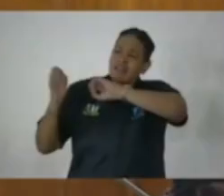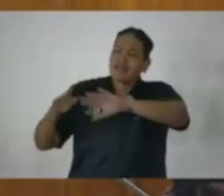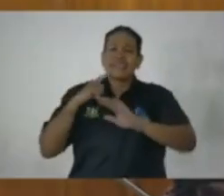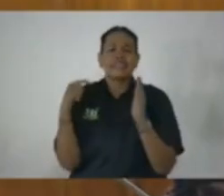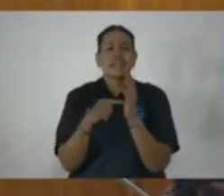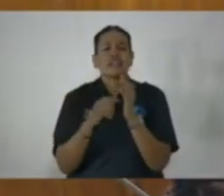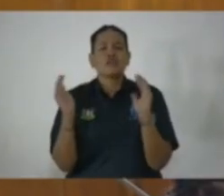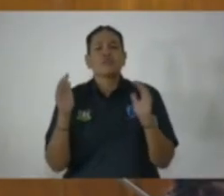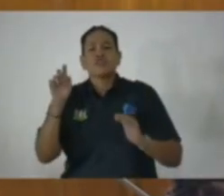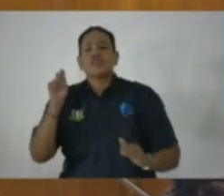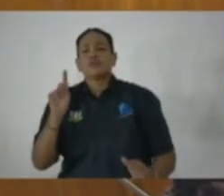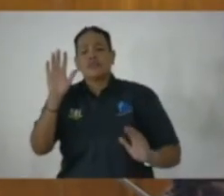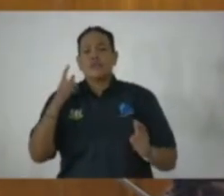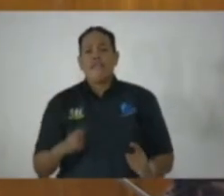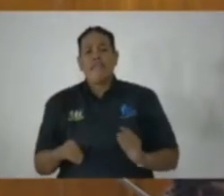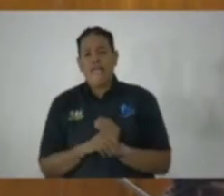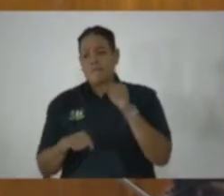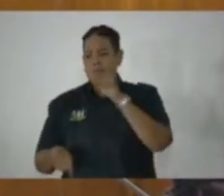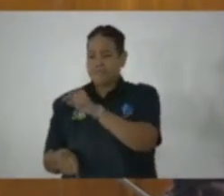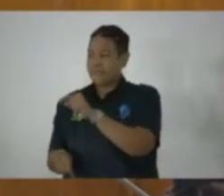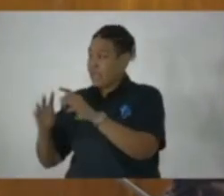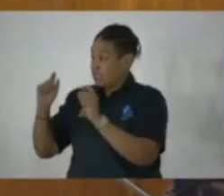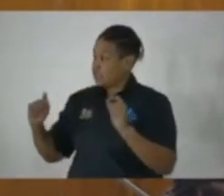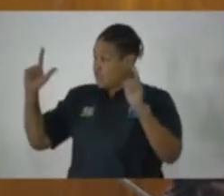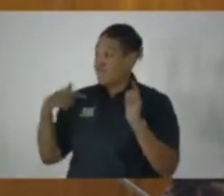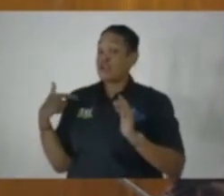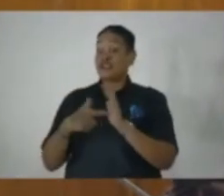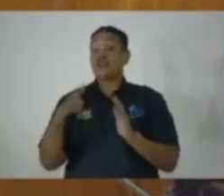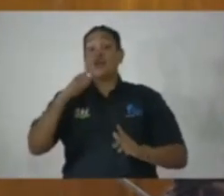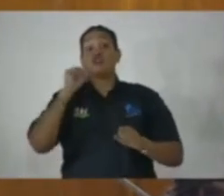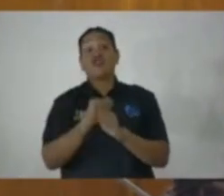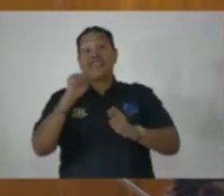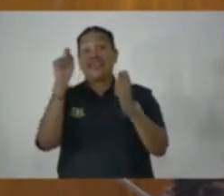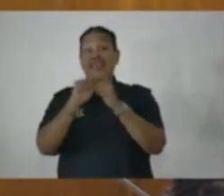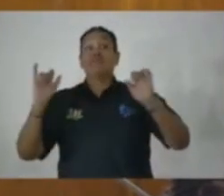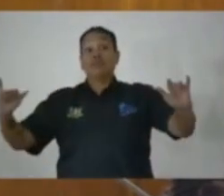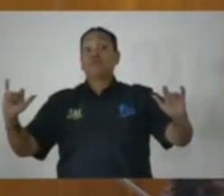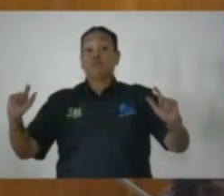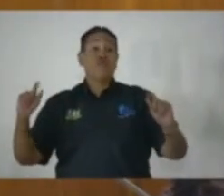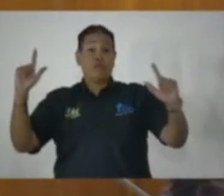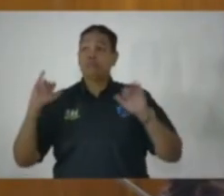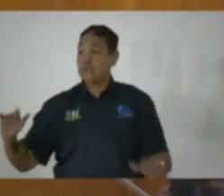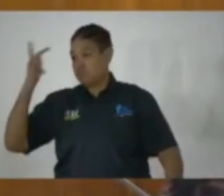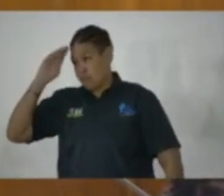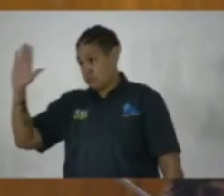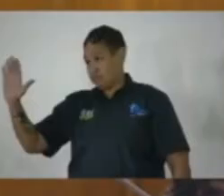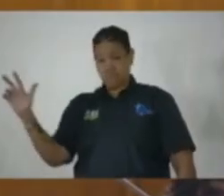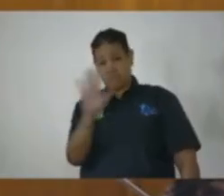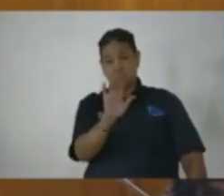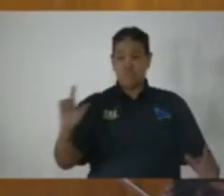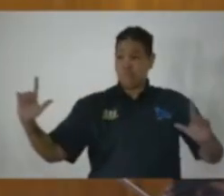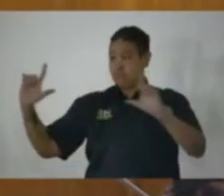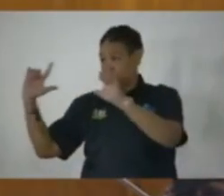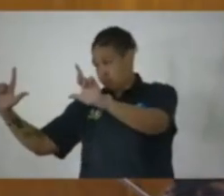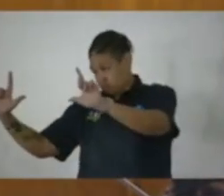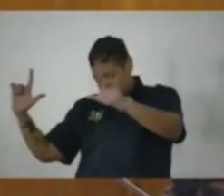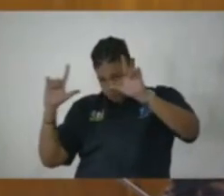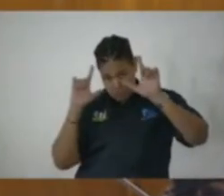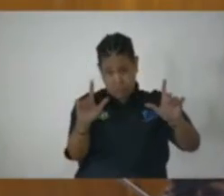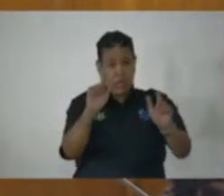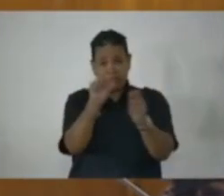debt to GDP. This graph that I'm showing here is the exact same graph that was presented by Prime Minister